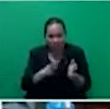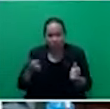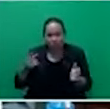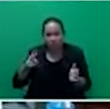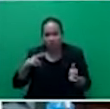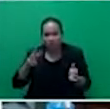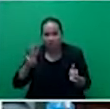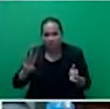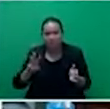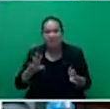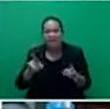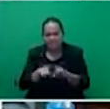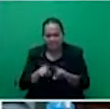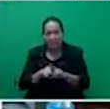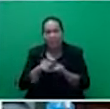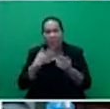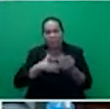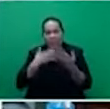to this.